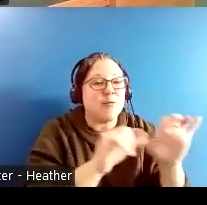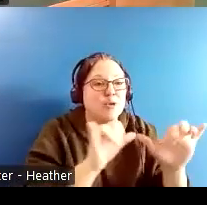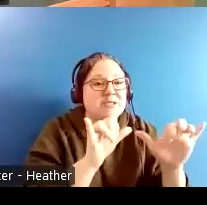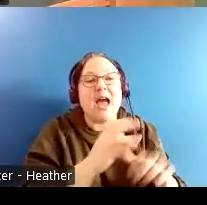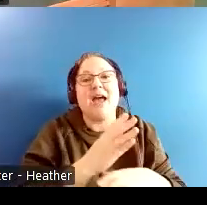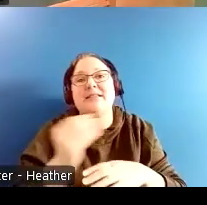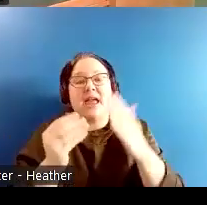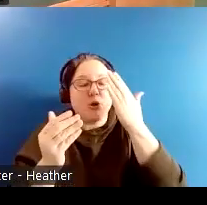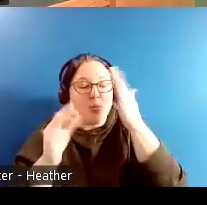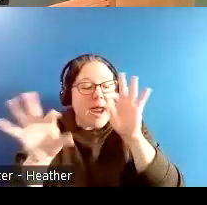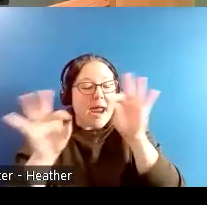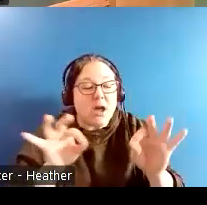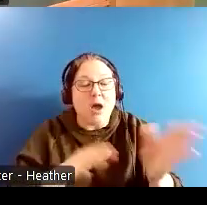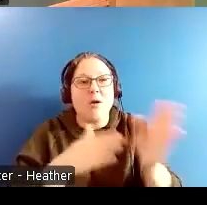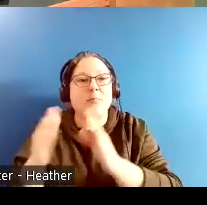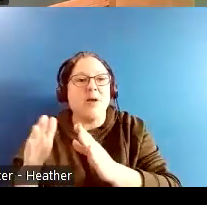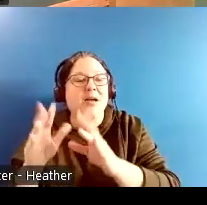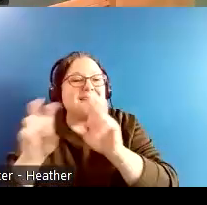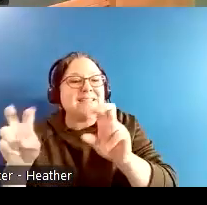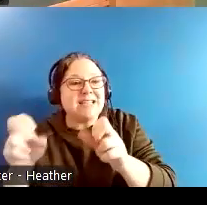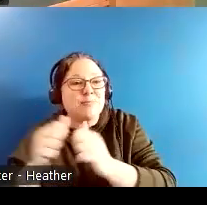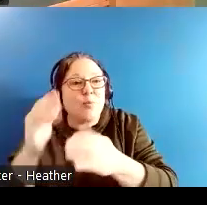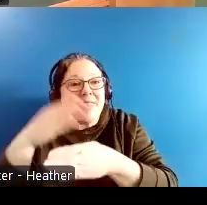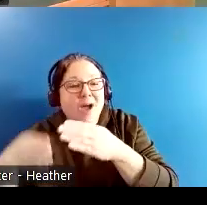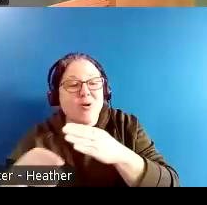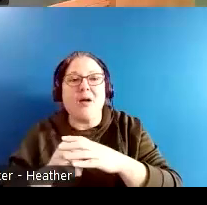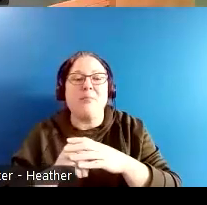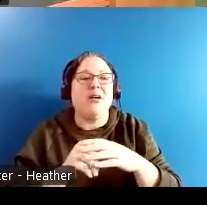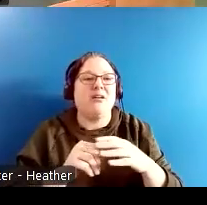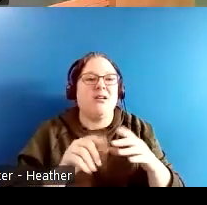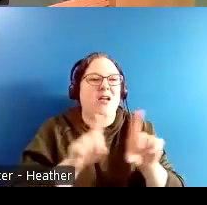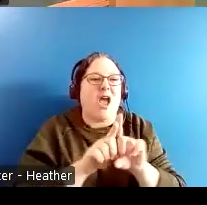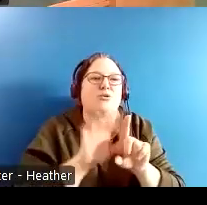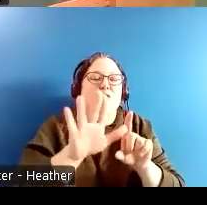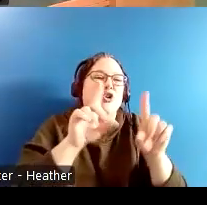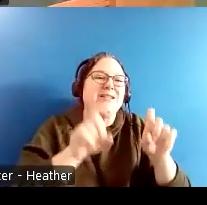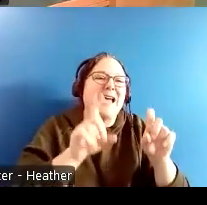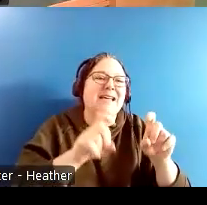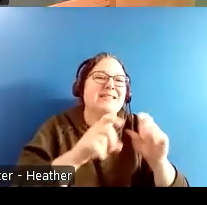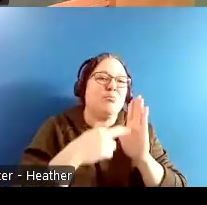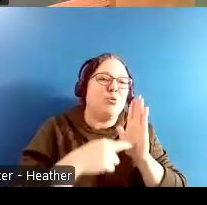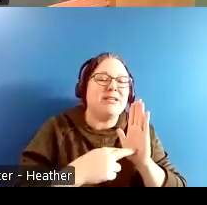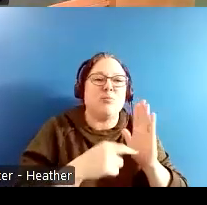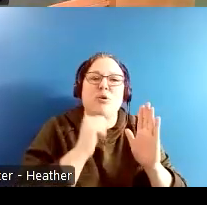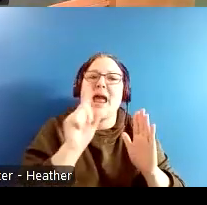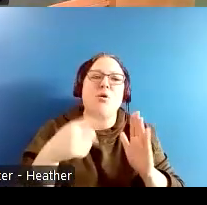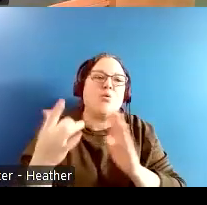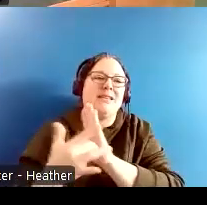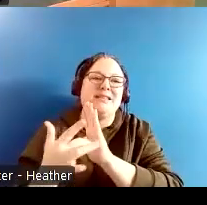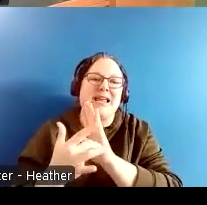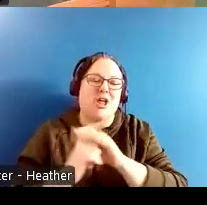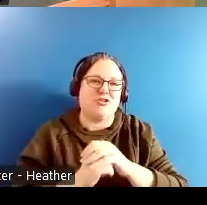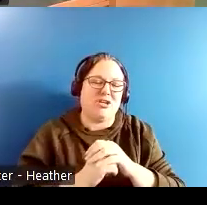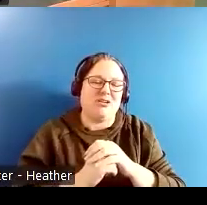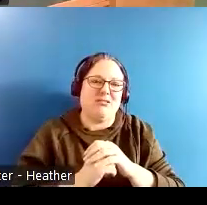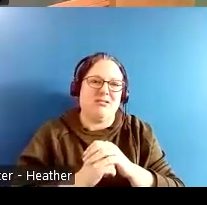randomization, blinded assessments of outcomes, and also like your testing principles, not just the technology. So you don't want to be trapped